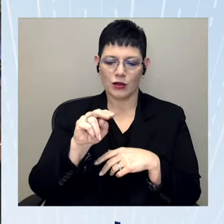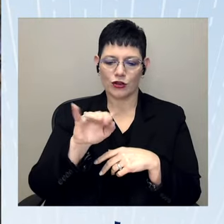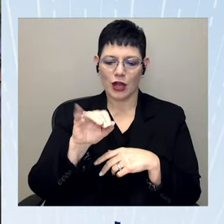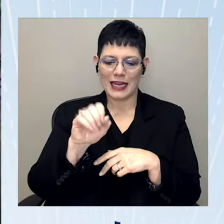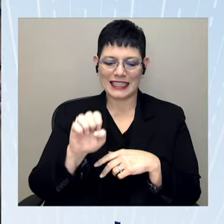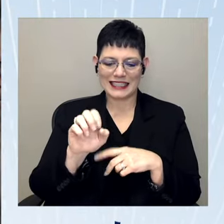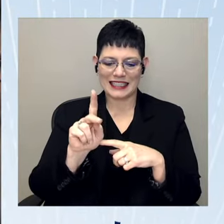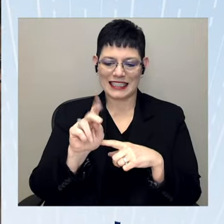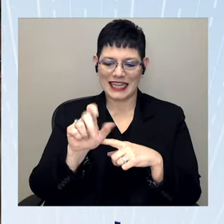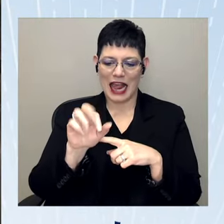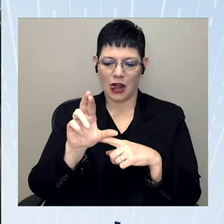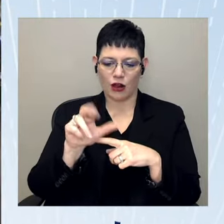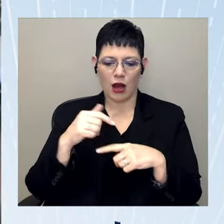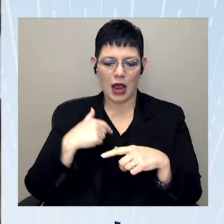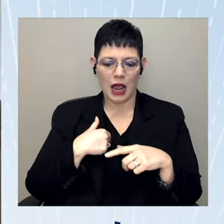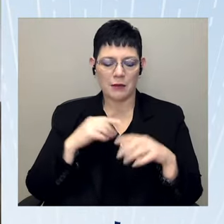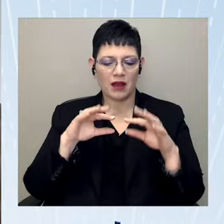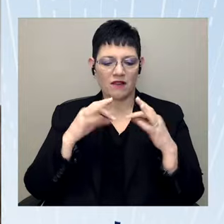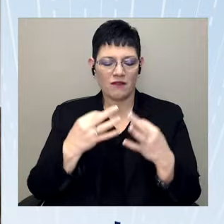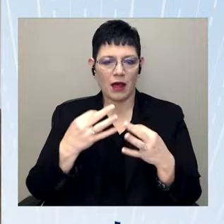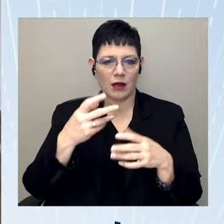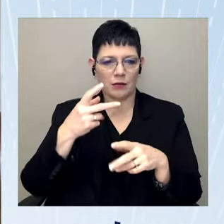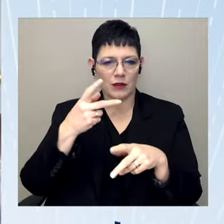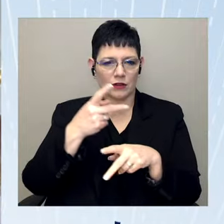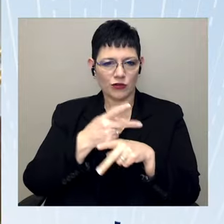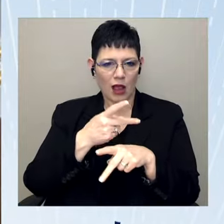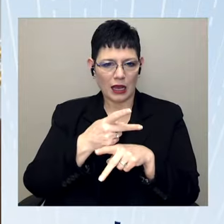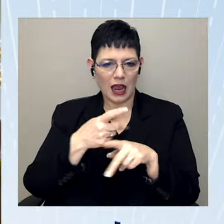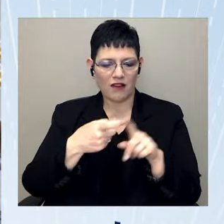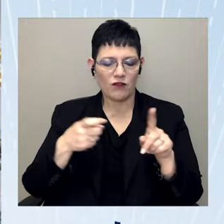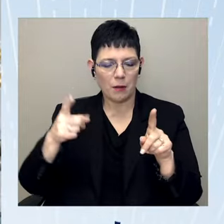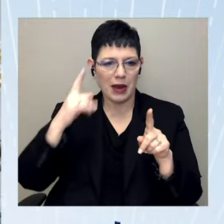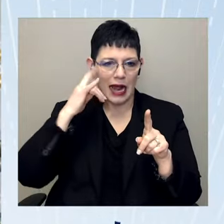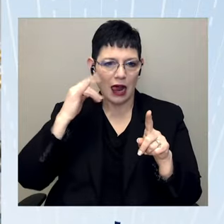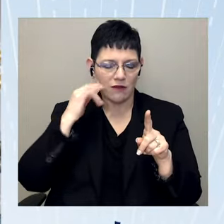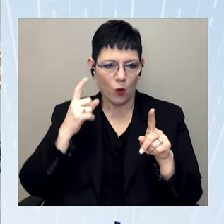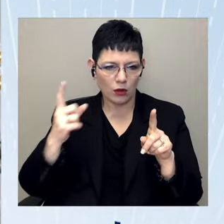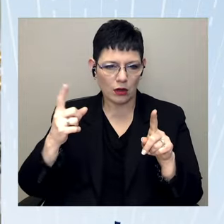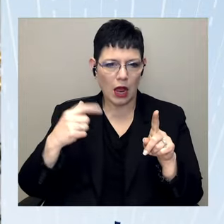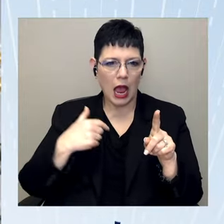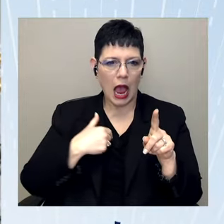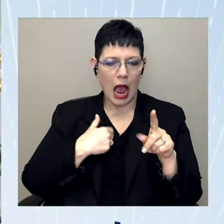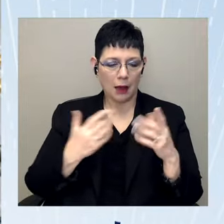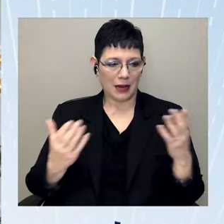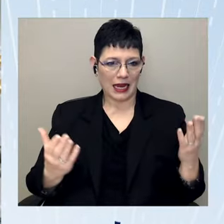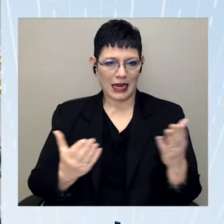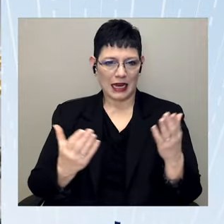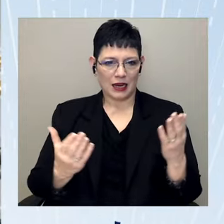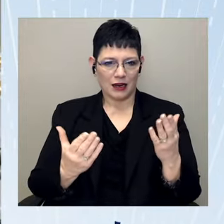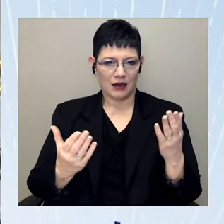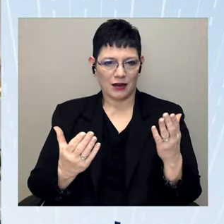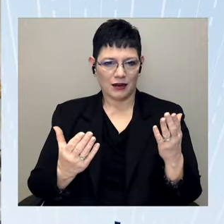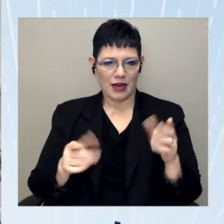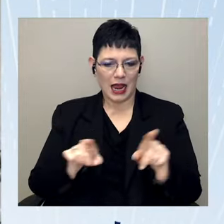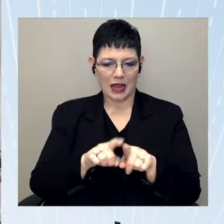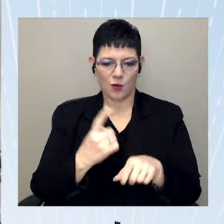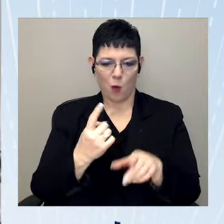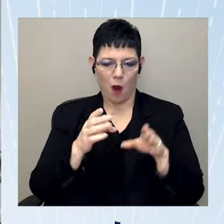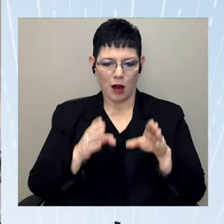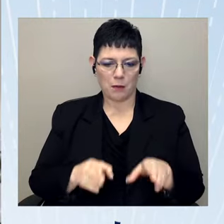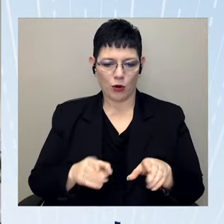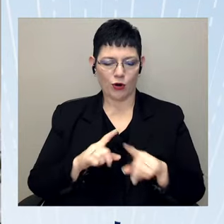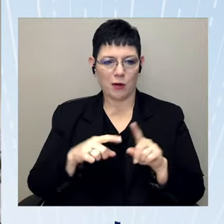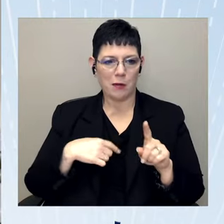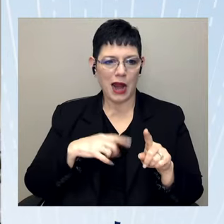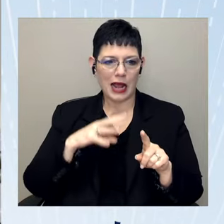and I am a family child care provider from Antioch, California. I sit before you here as one, but I speak for